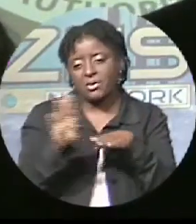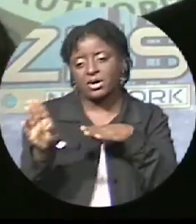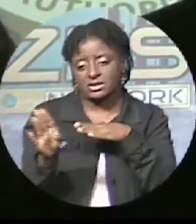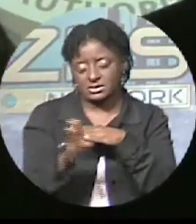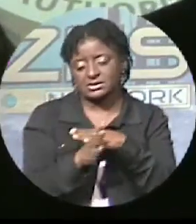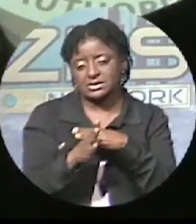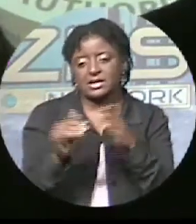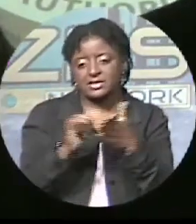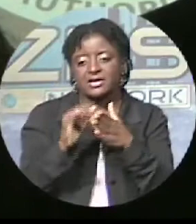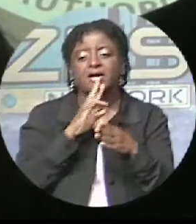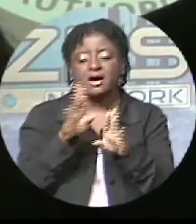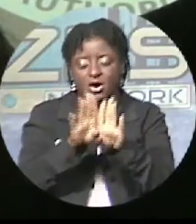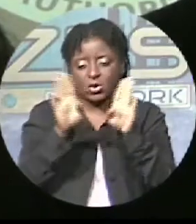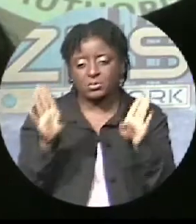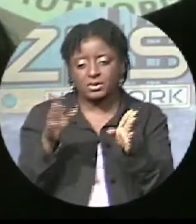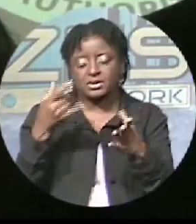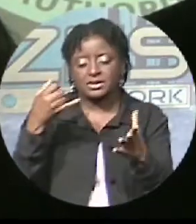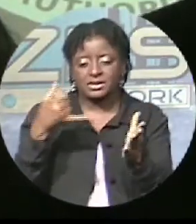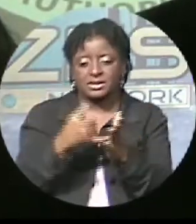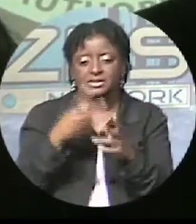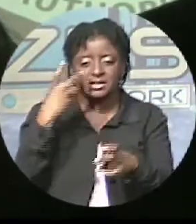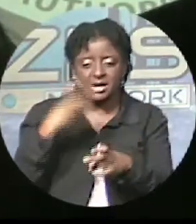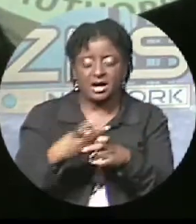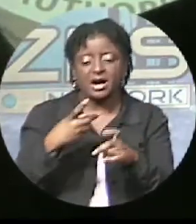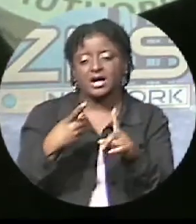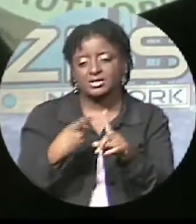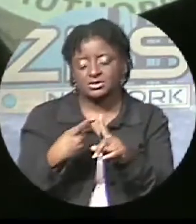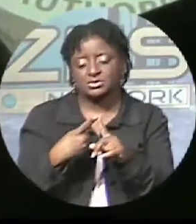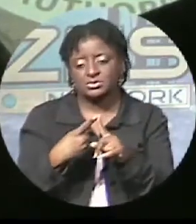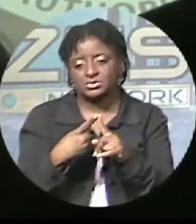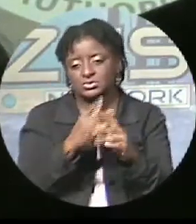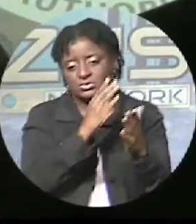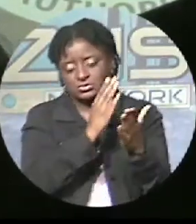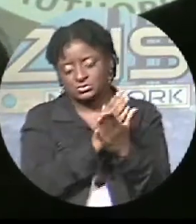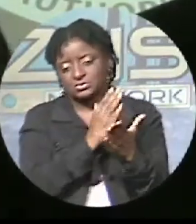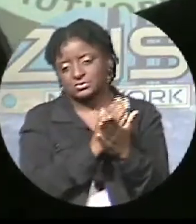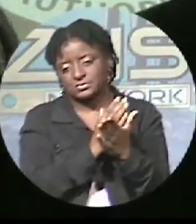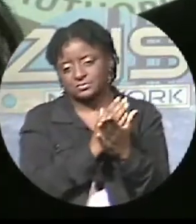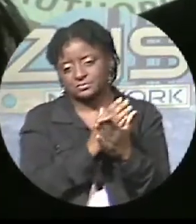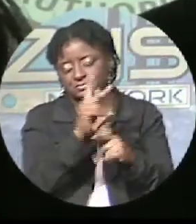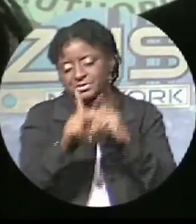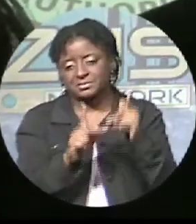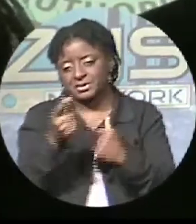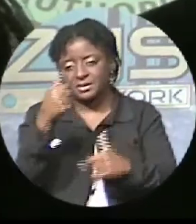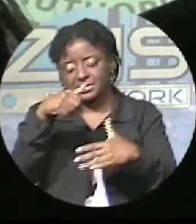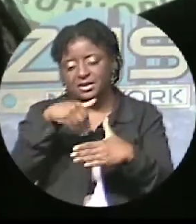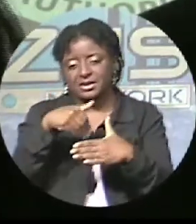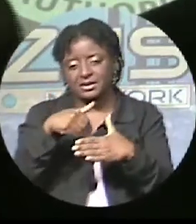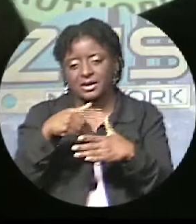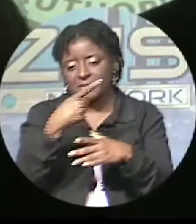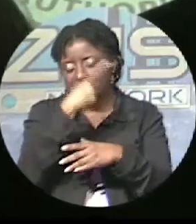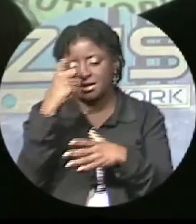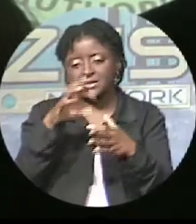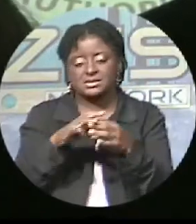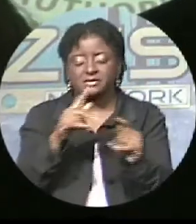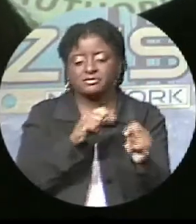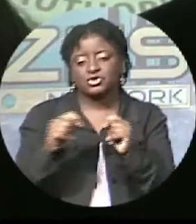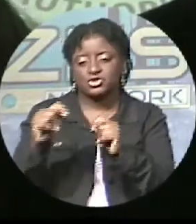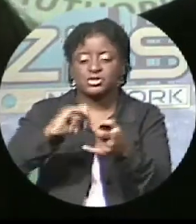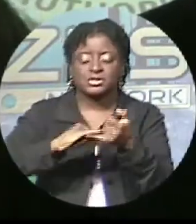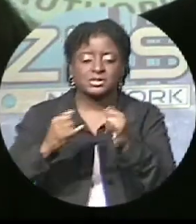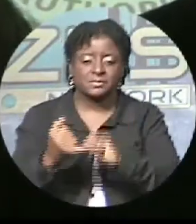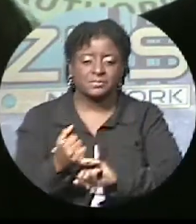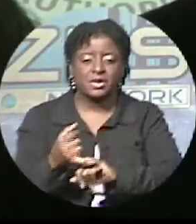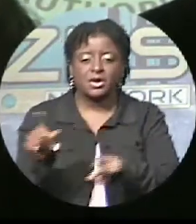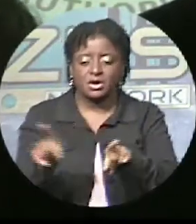to really restrain because again there's the whole idea of your tourism, of course, and also then with the